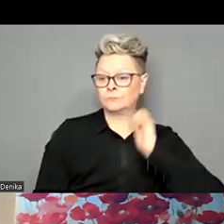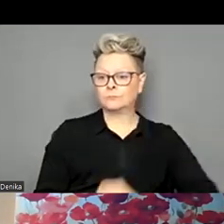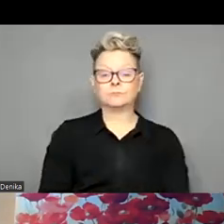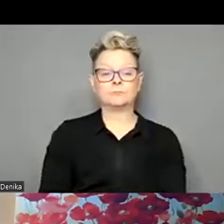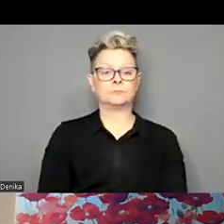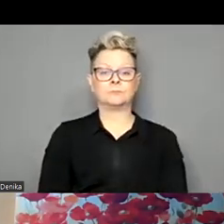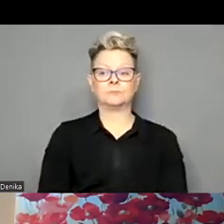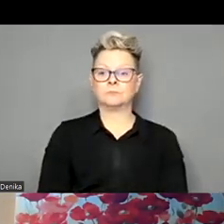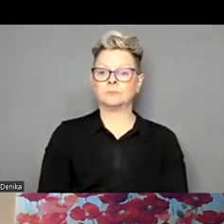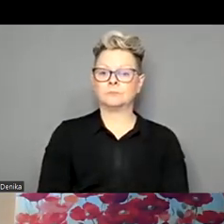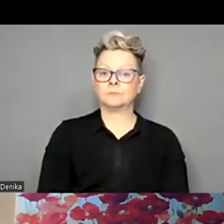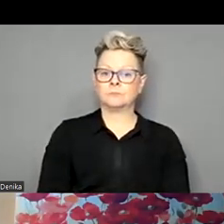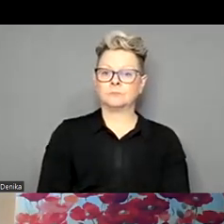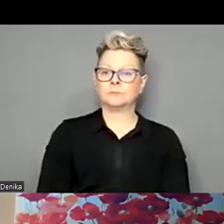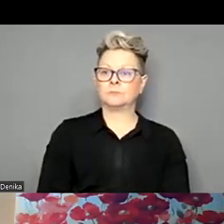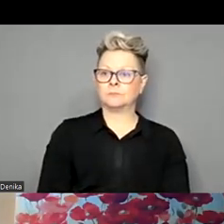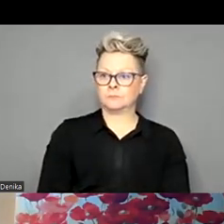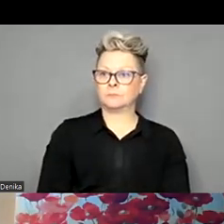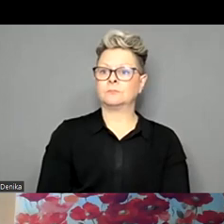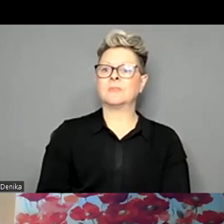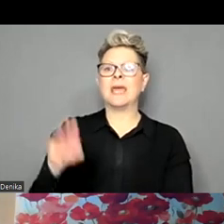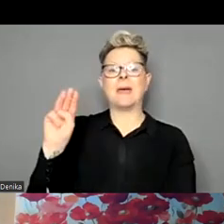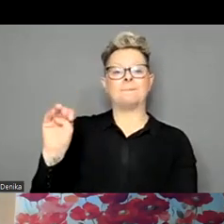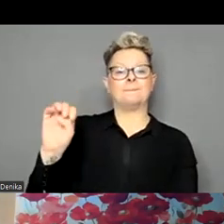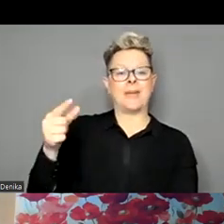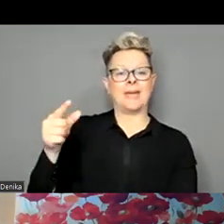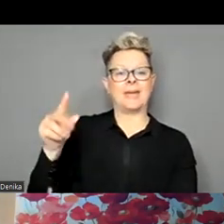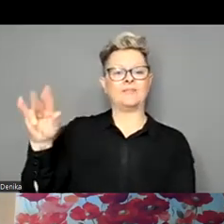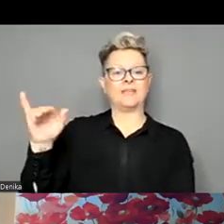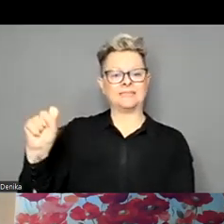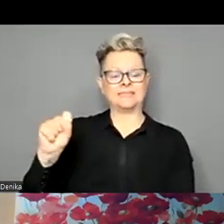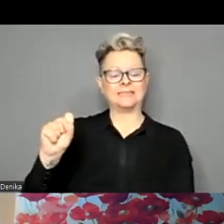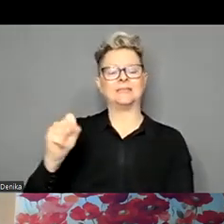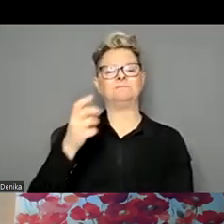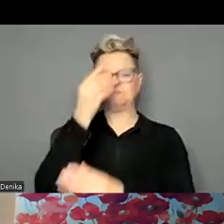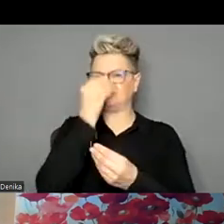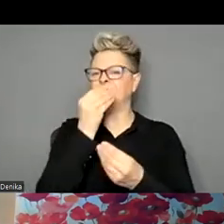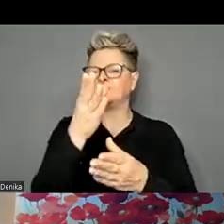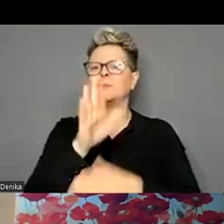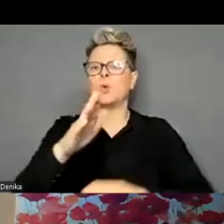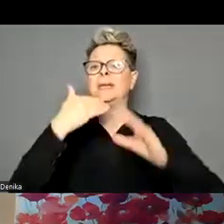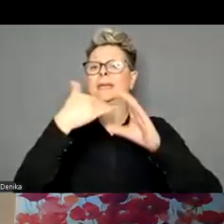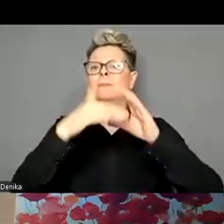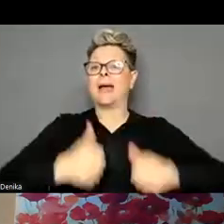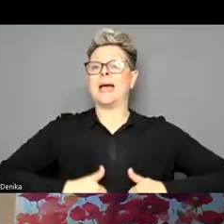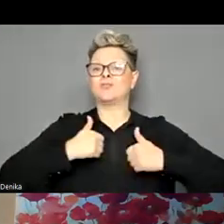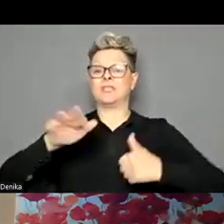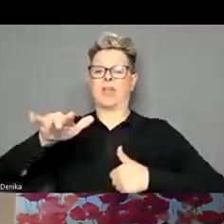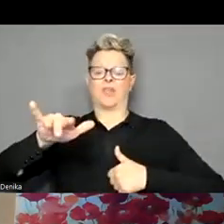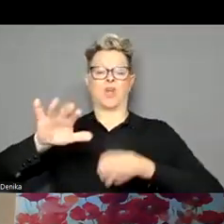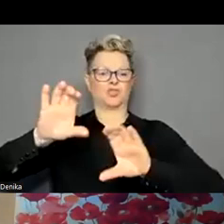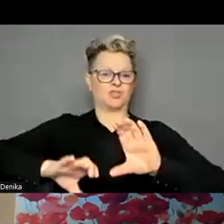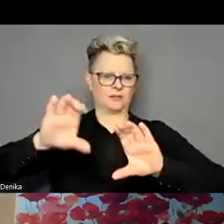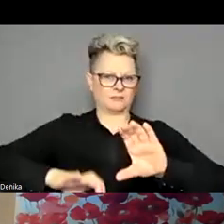And I'm just going to note that we've put your email address into chat, and Sure. everyone, you're willing to